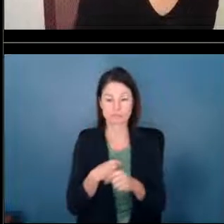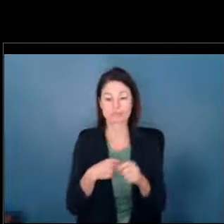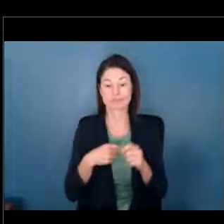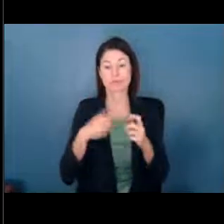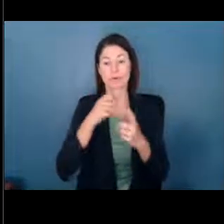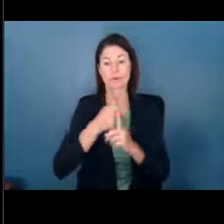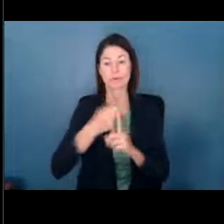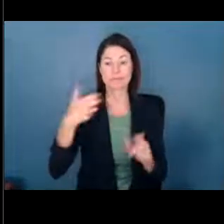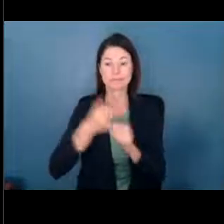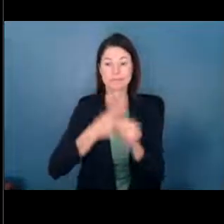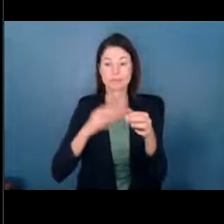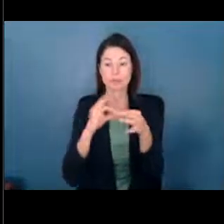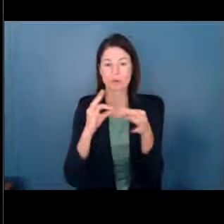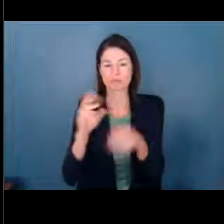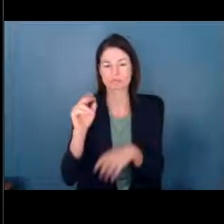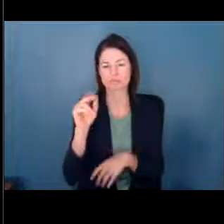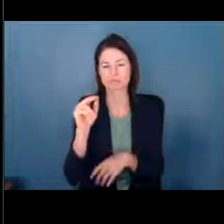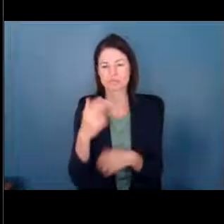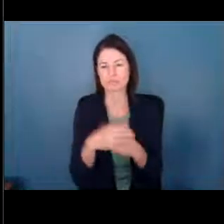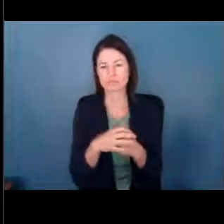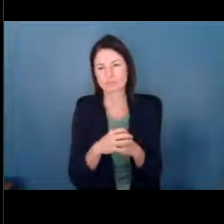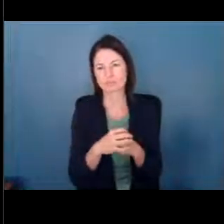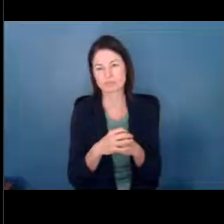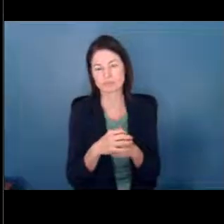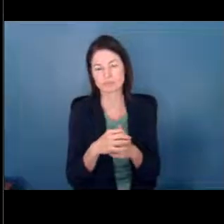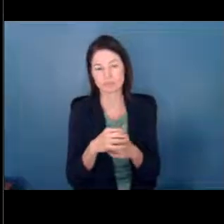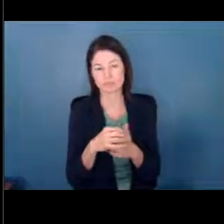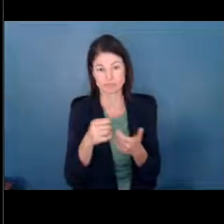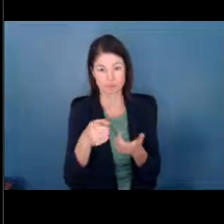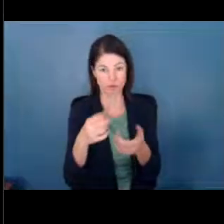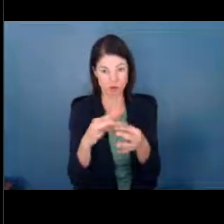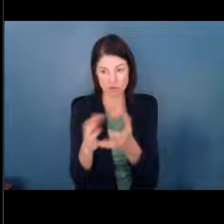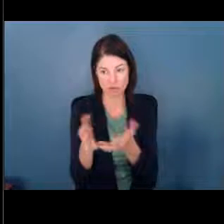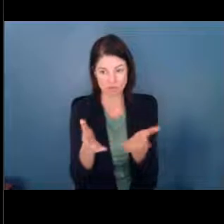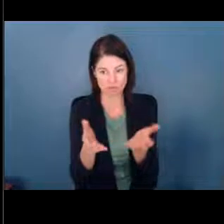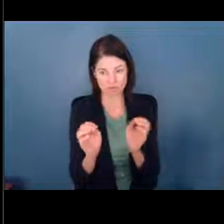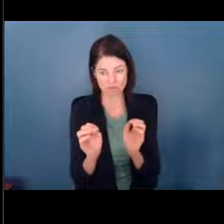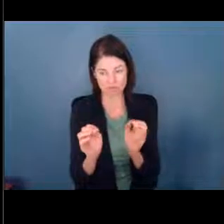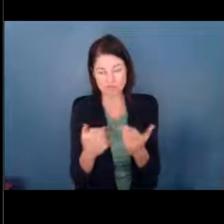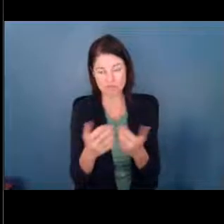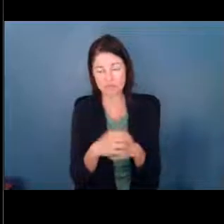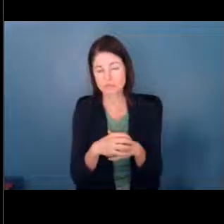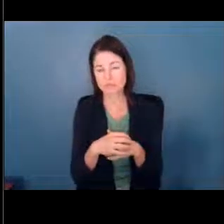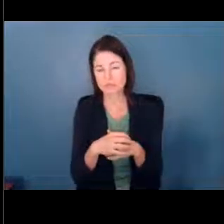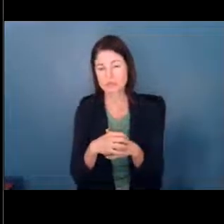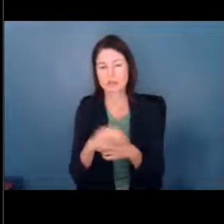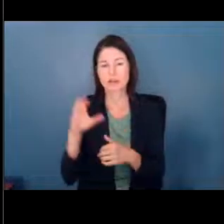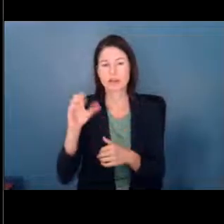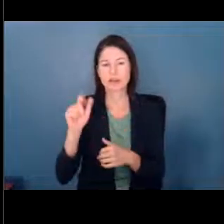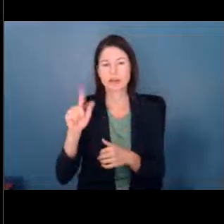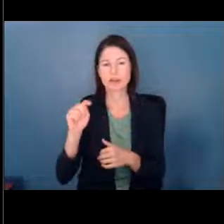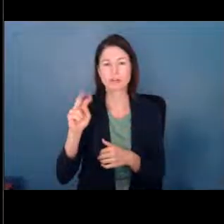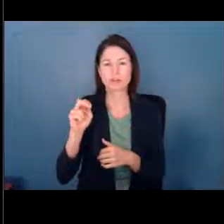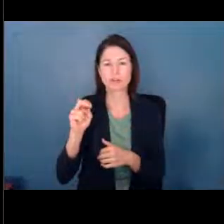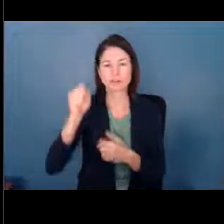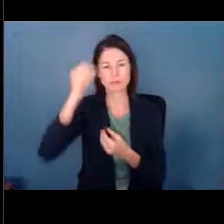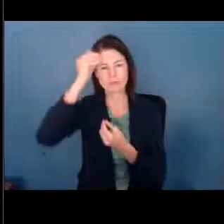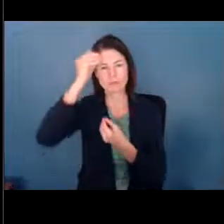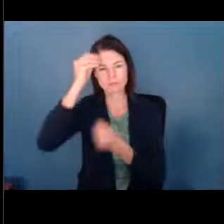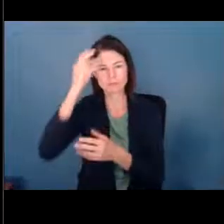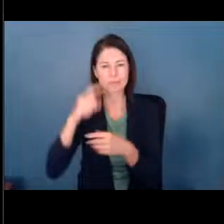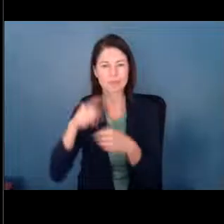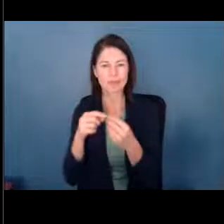there are questions on this item. But I will let you know that Caltrans is planning to provide an update to the Commission on the final addendum at